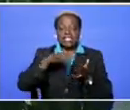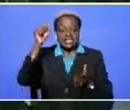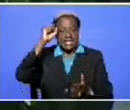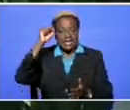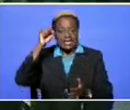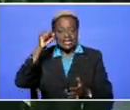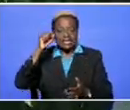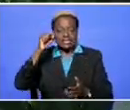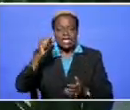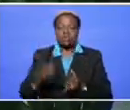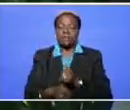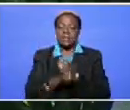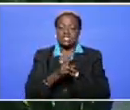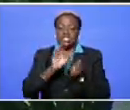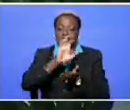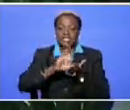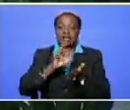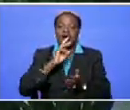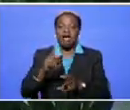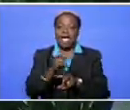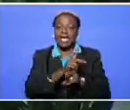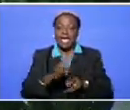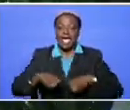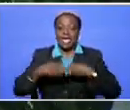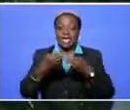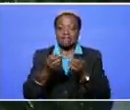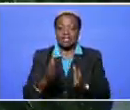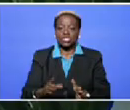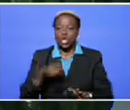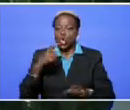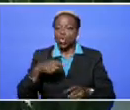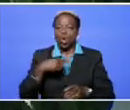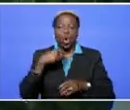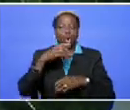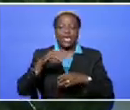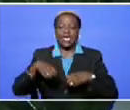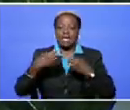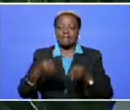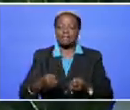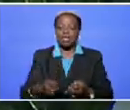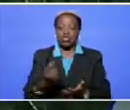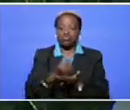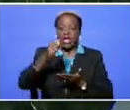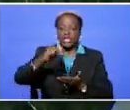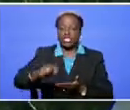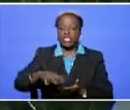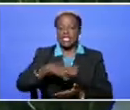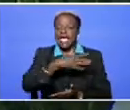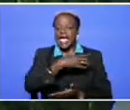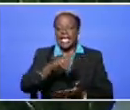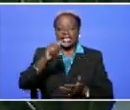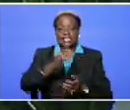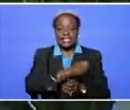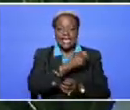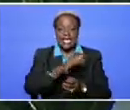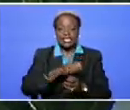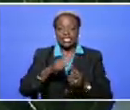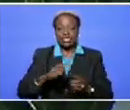caregivers who tirelessly give of your treasures and talents to provide to the